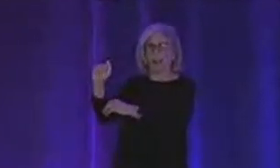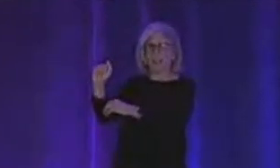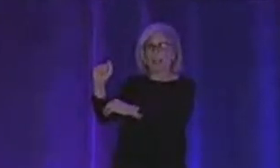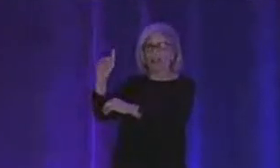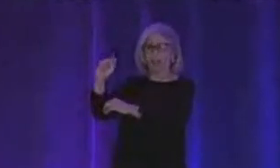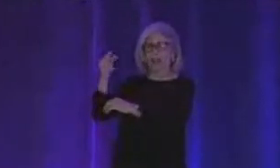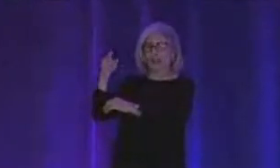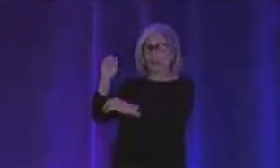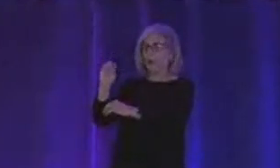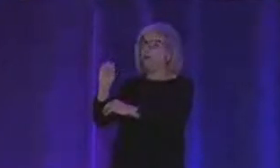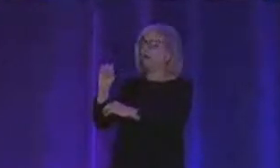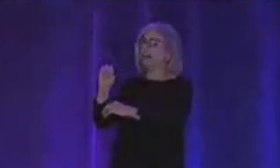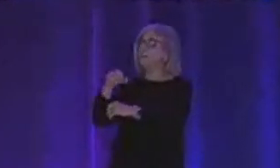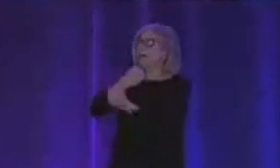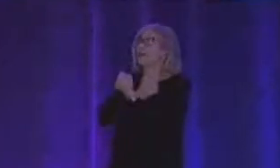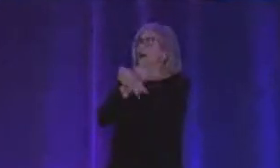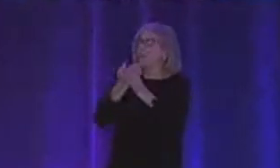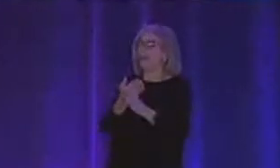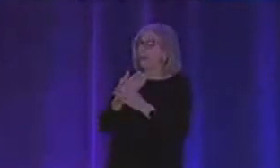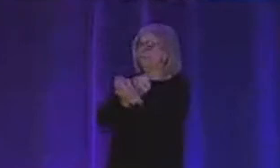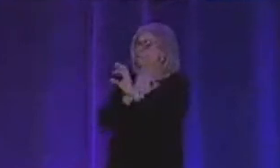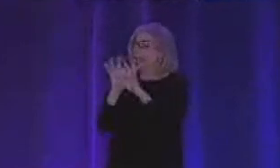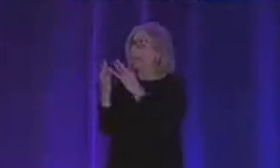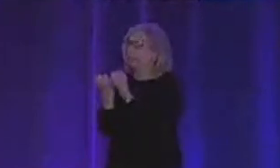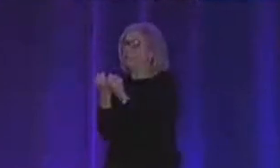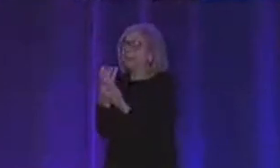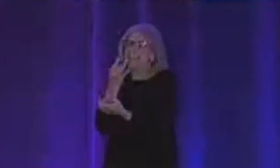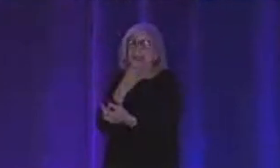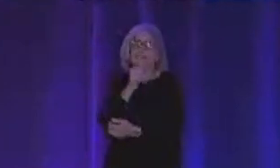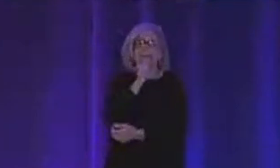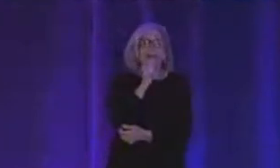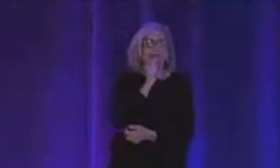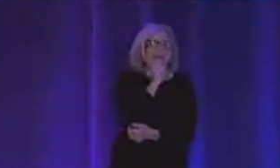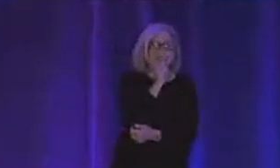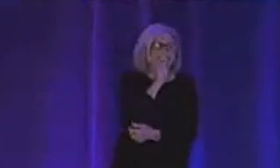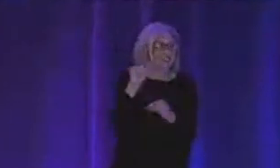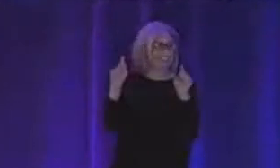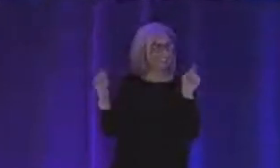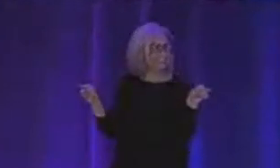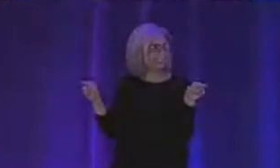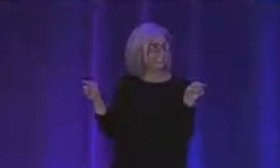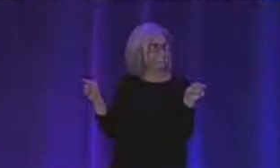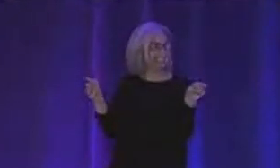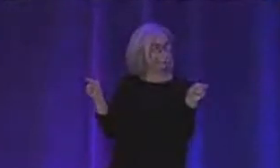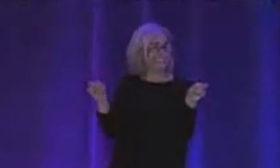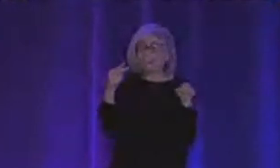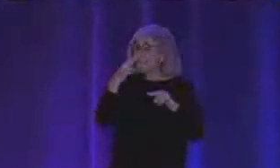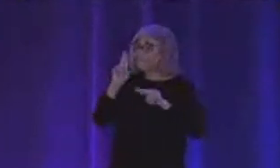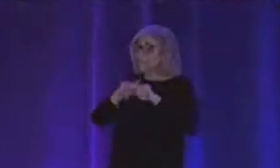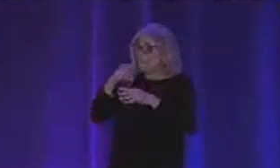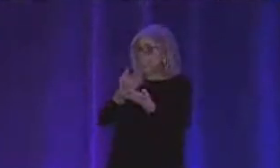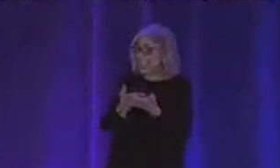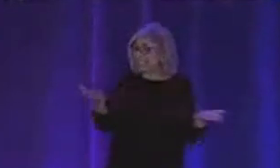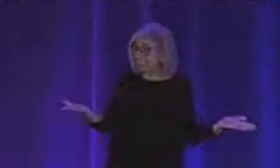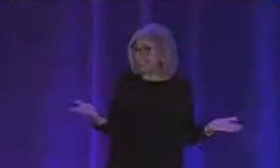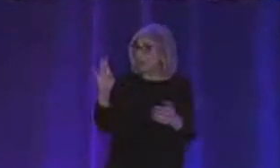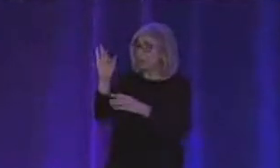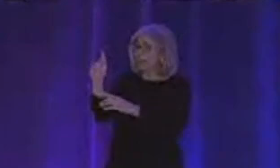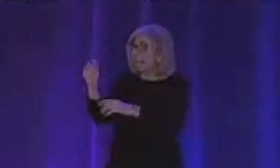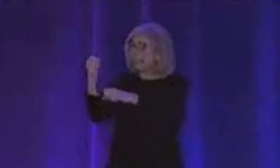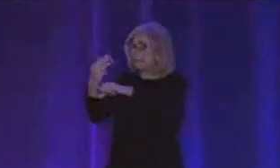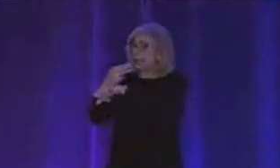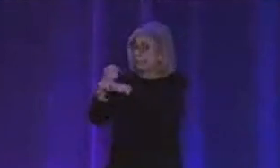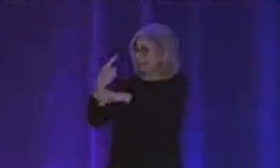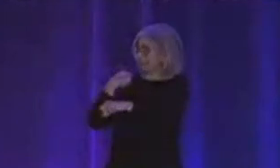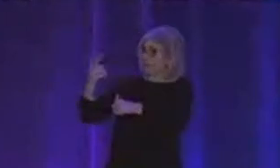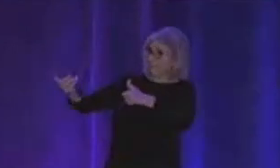lover of family and a hater of passwords. And actually, a fun fact, React Miami last year